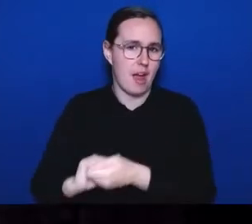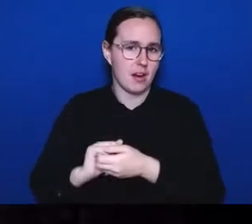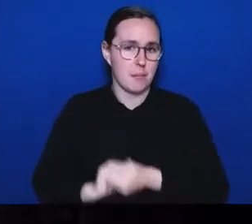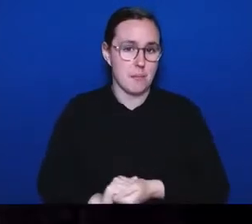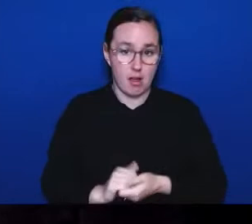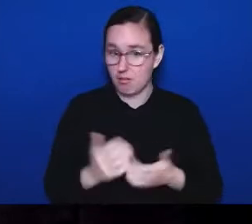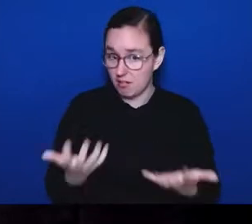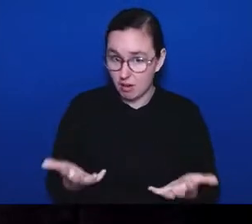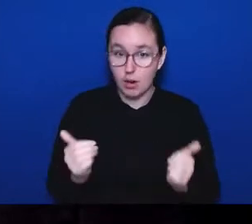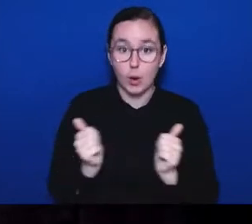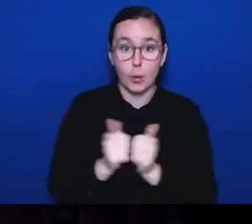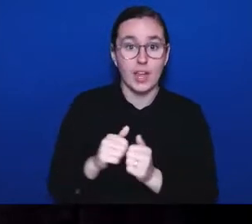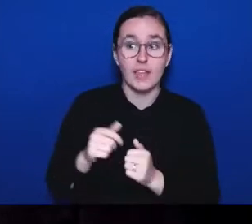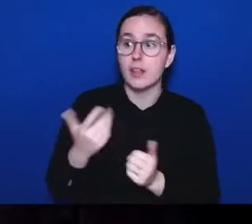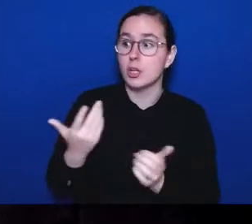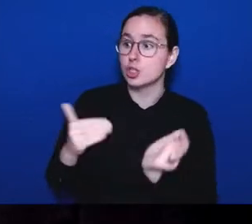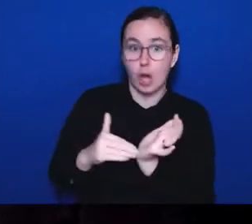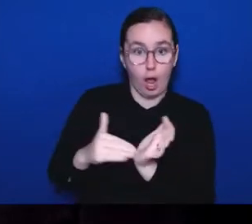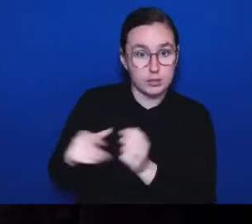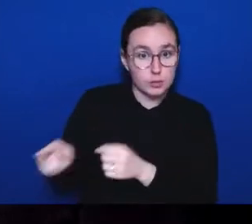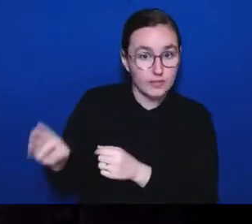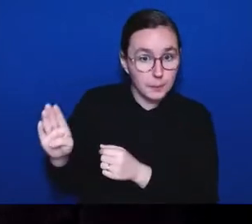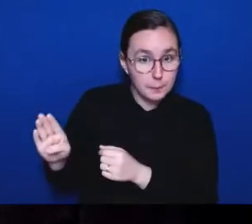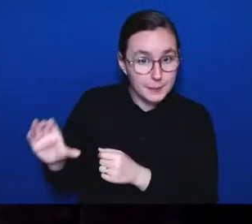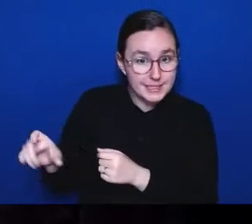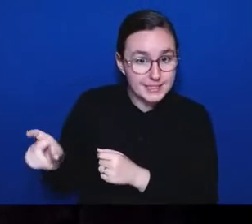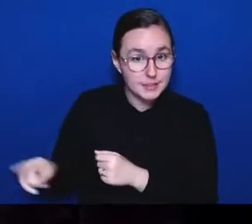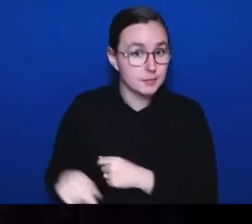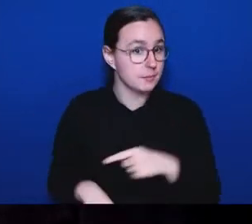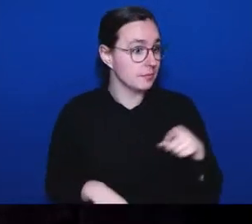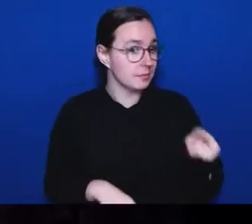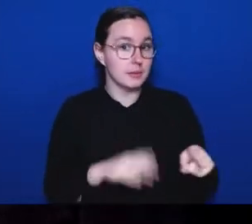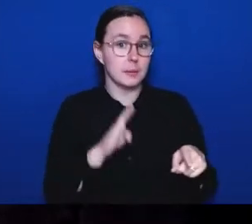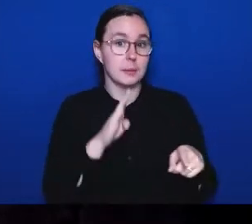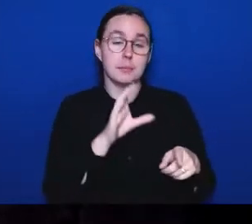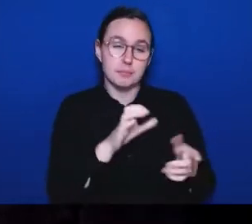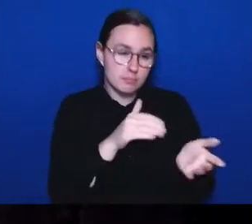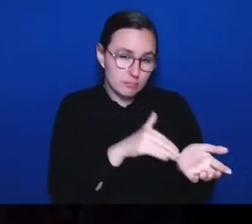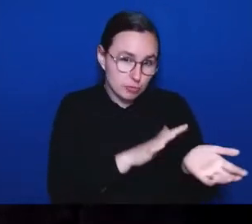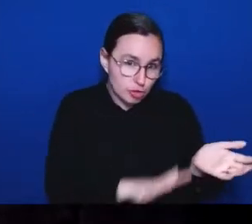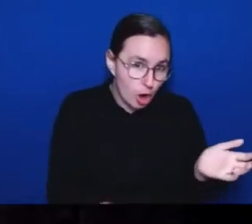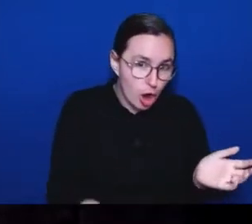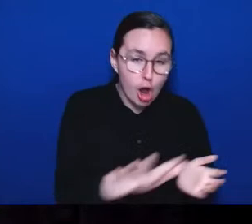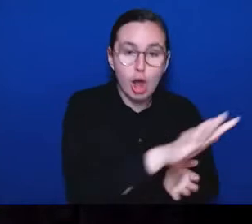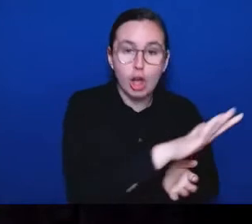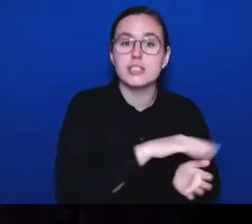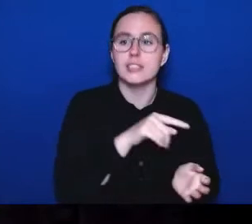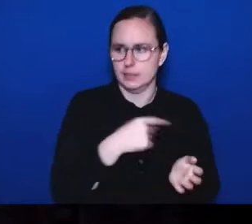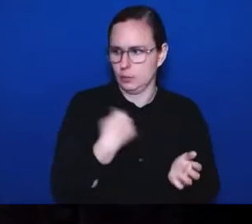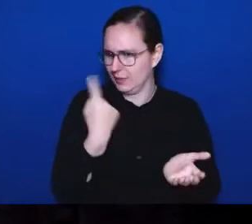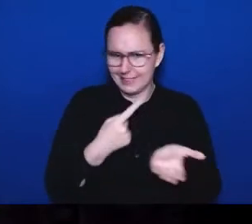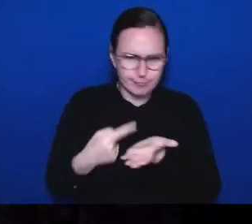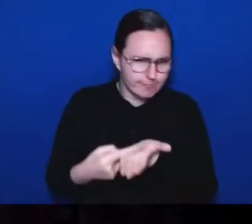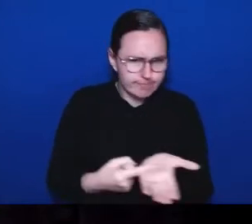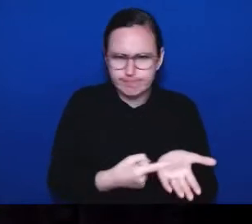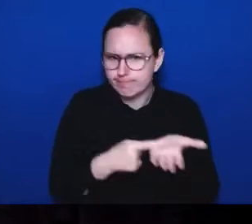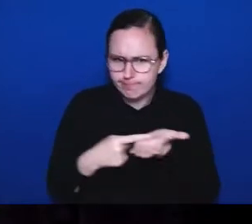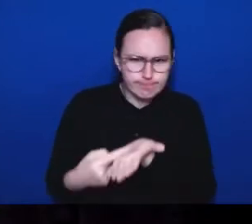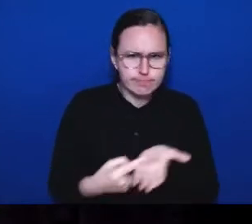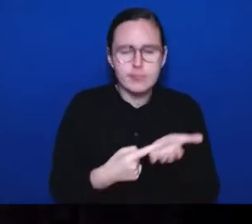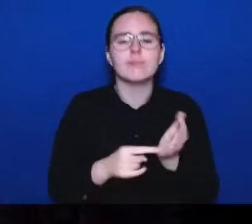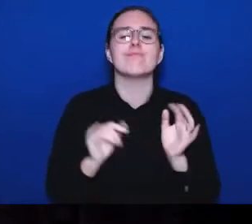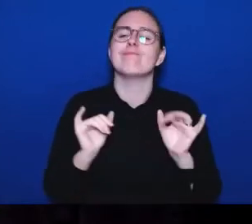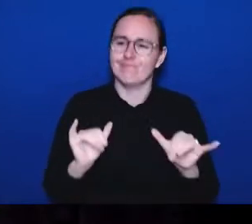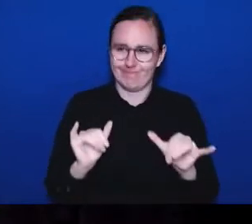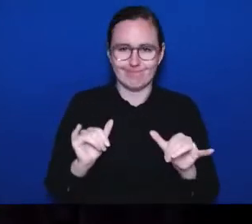doctors to find solutions that strengthen our healthcare system, that renew its essential function, and that build on our support for doctors and for